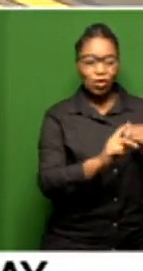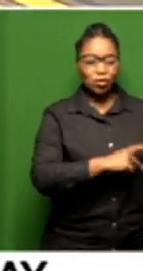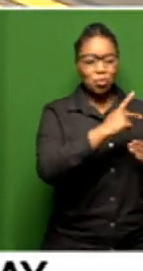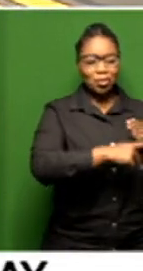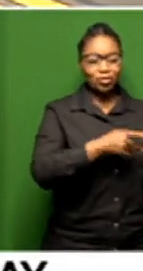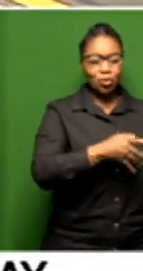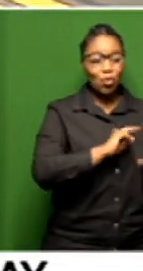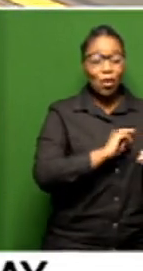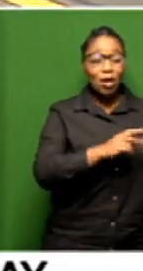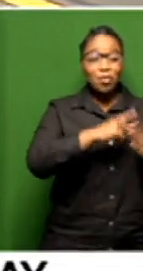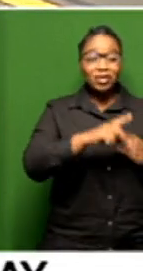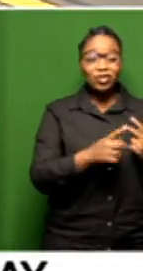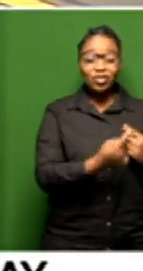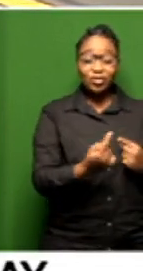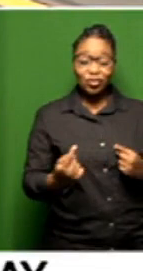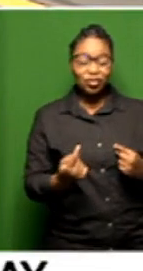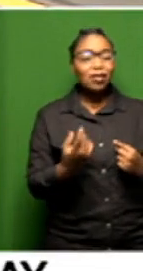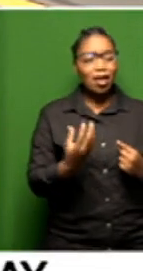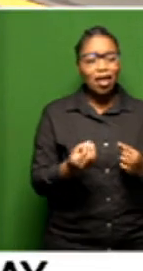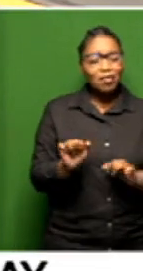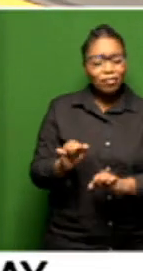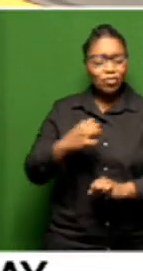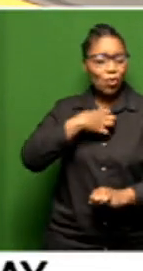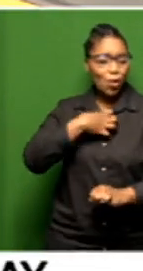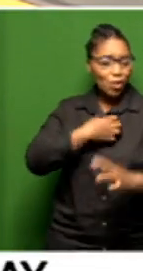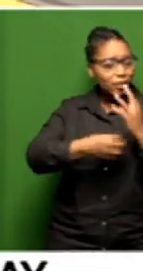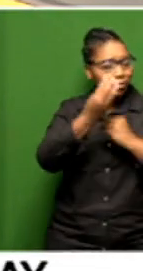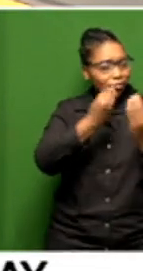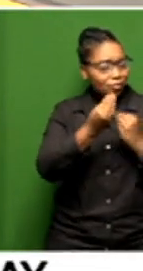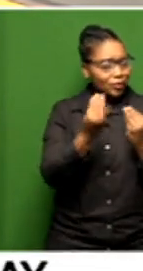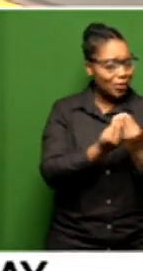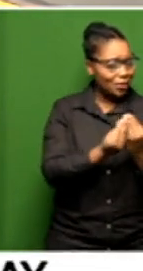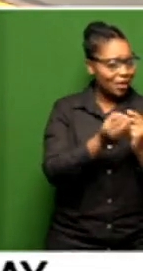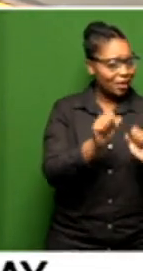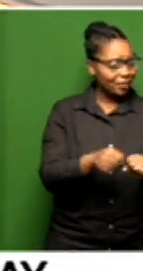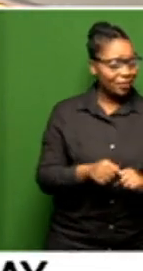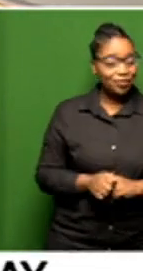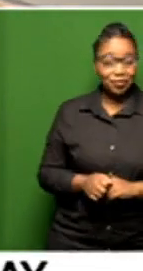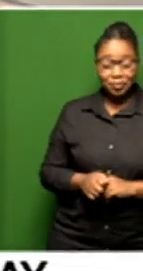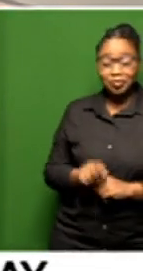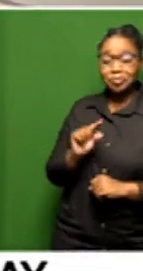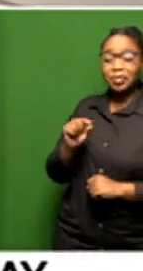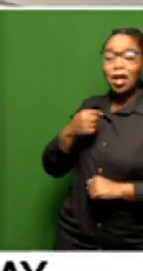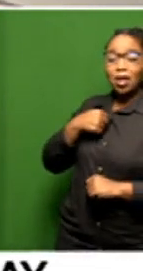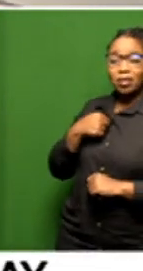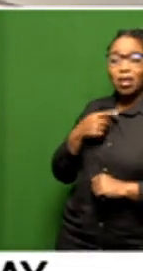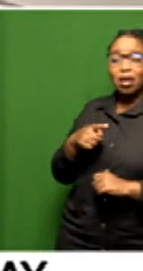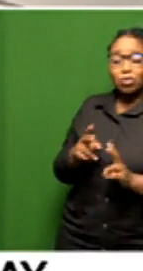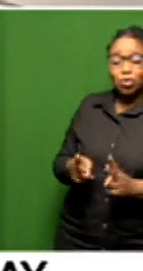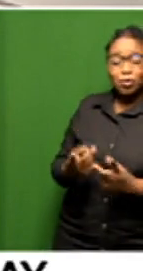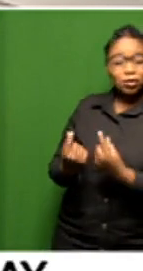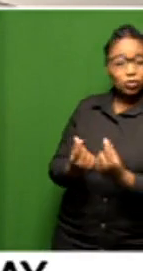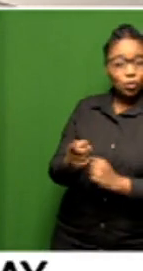every project comes with its own fair share of lessons. With me, what I normally